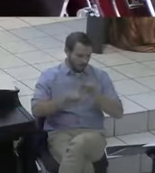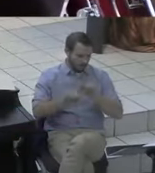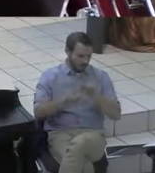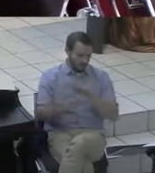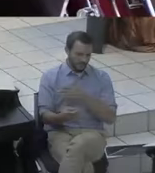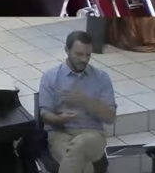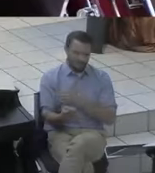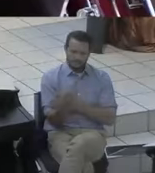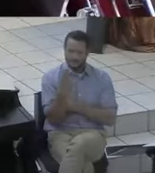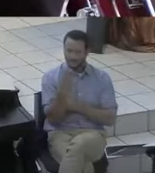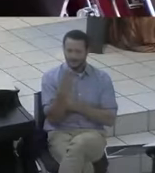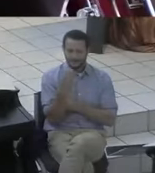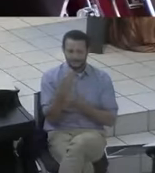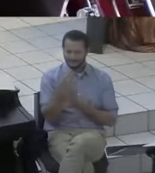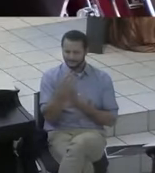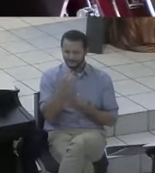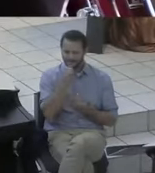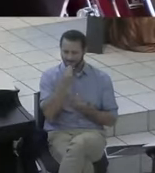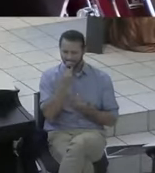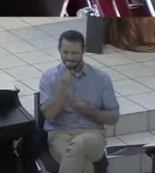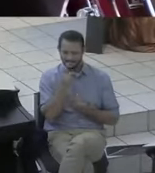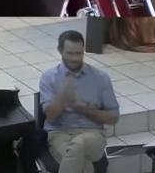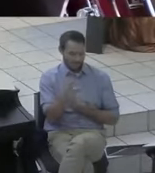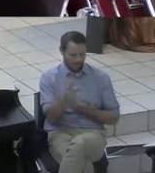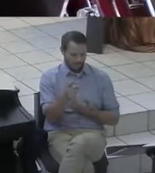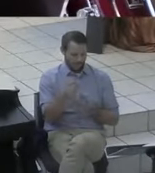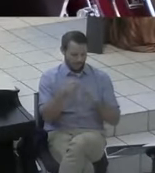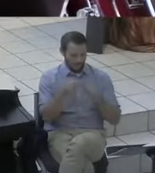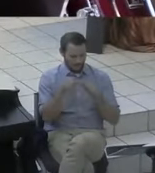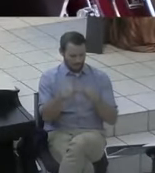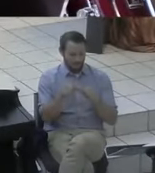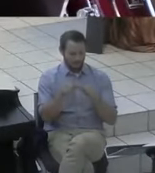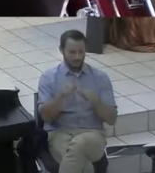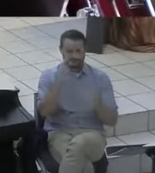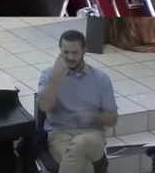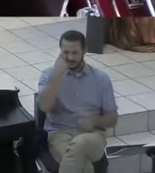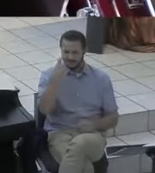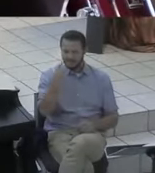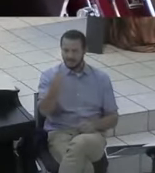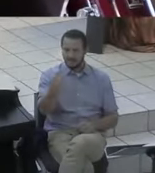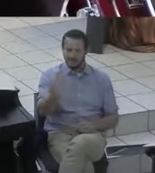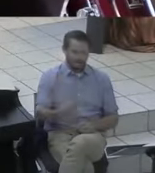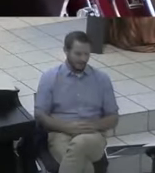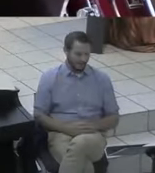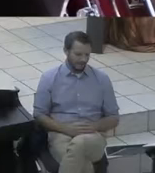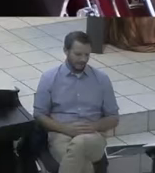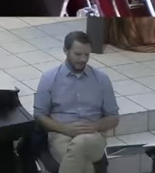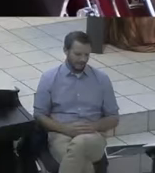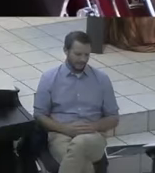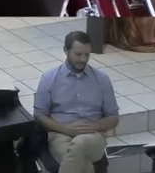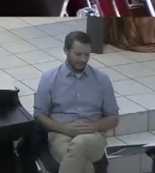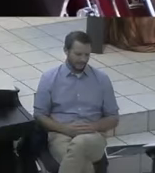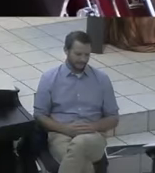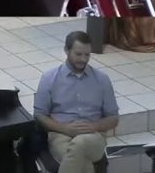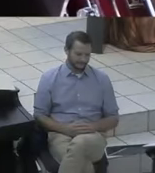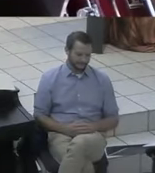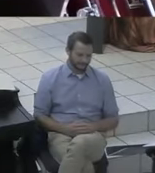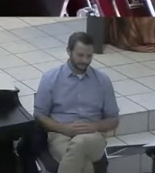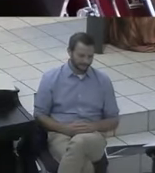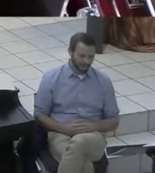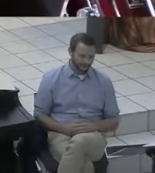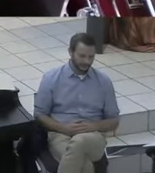star. Morning can be for dream